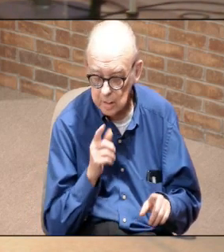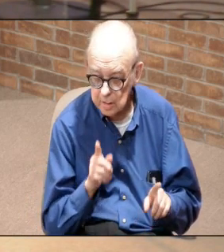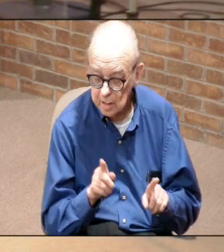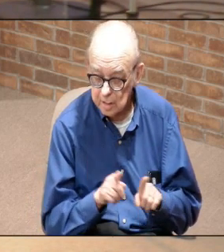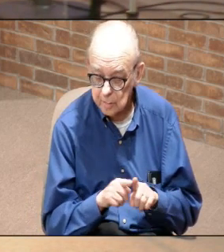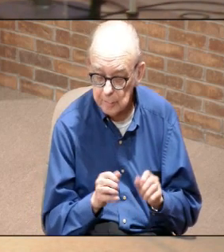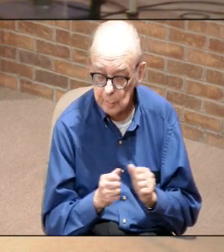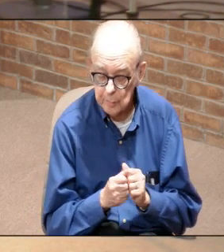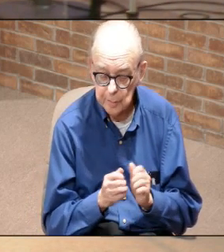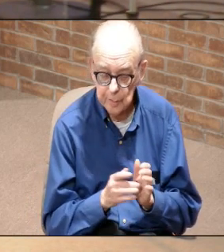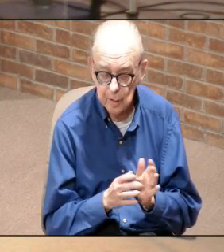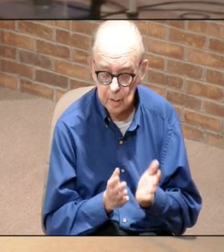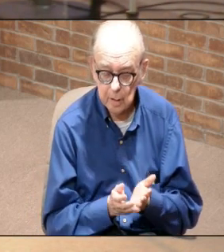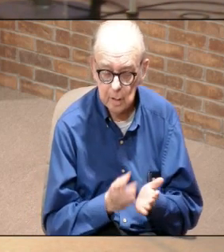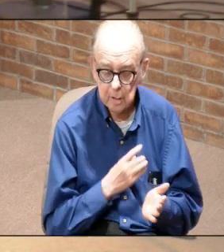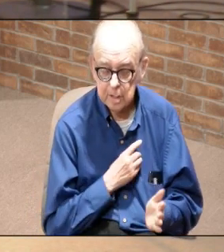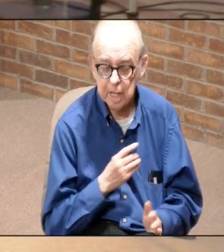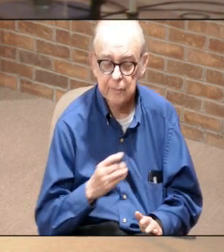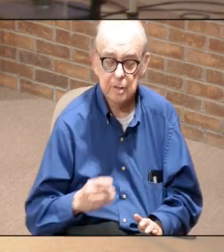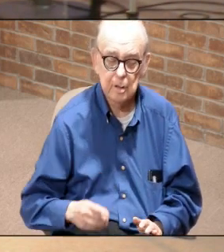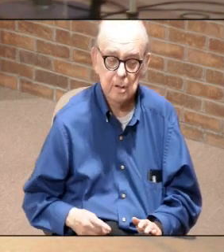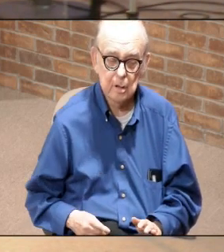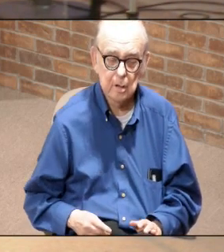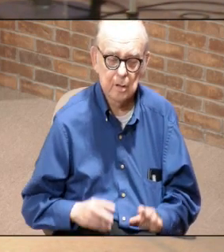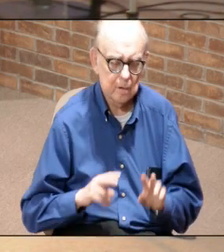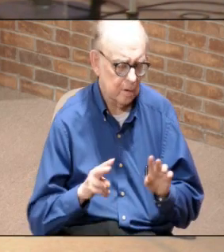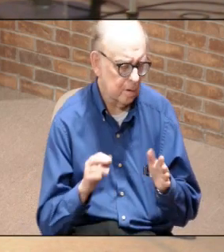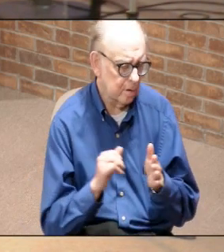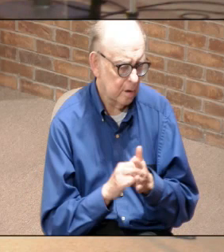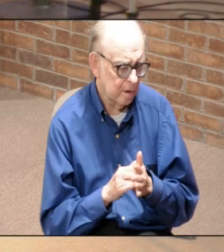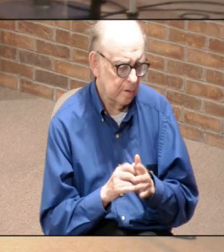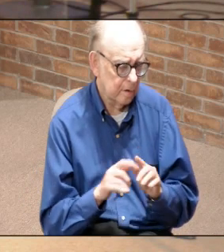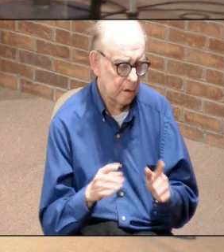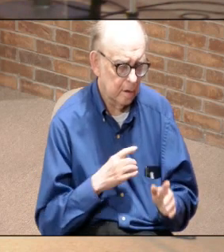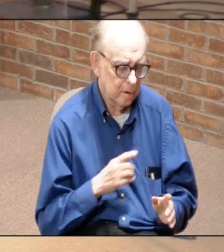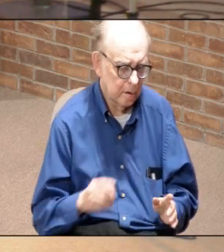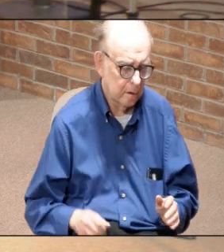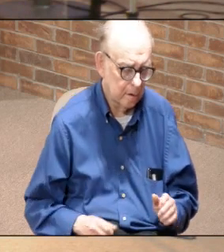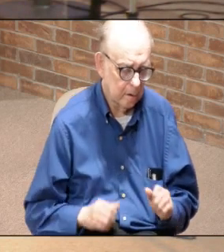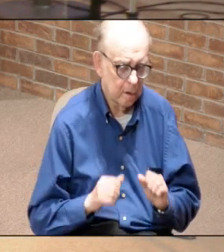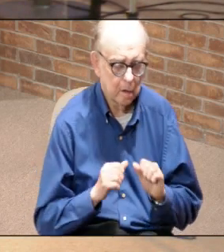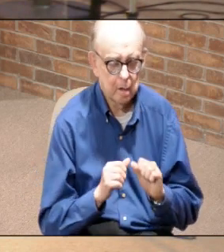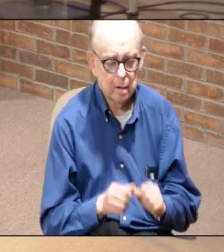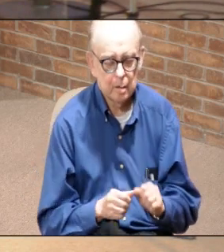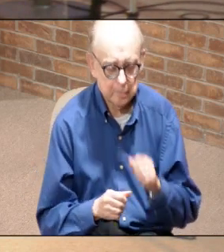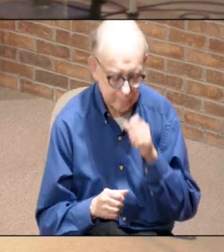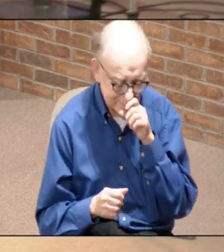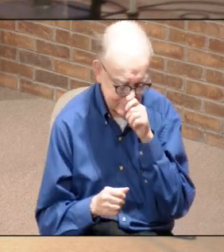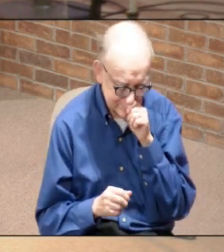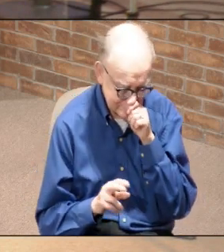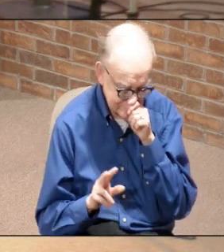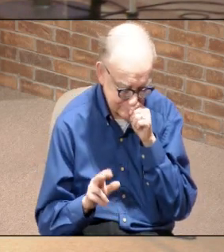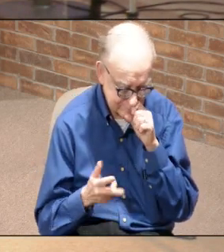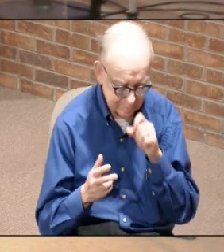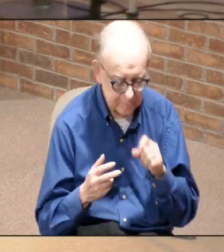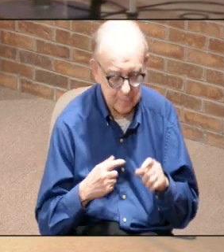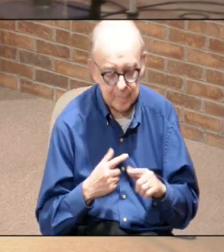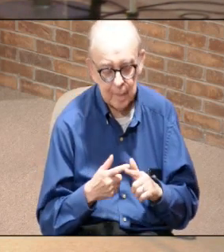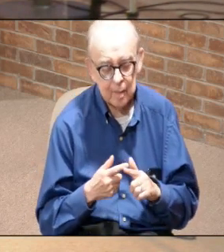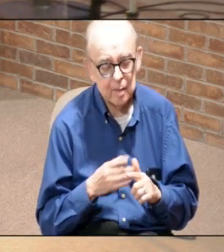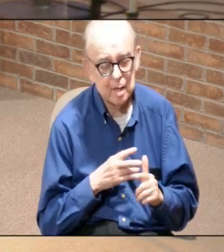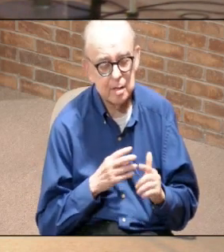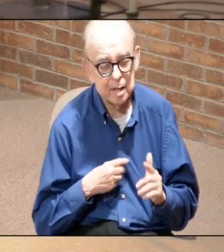Bible. David, look at this, but David kept going. There was the 3, and then